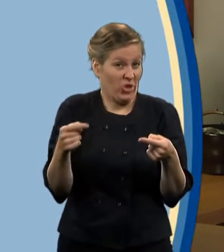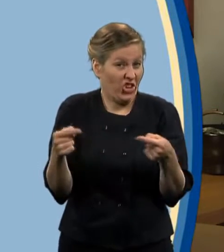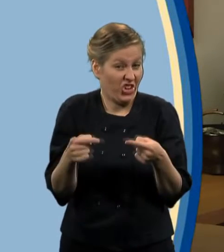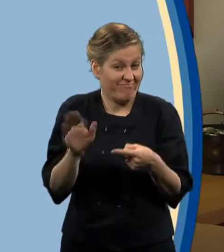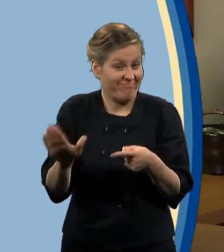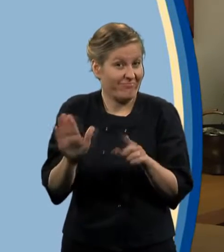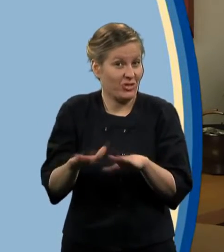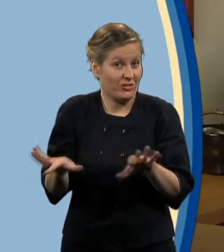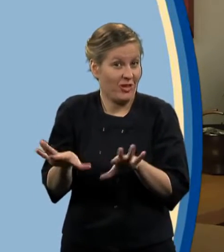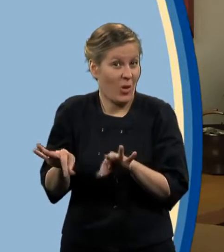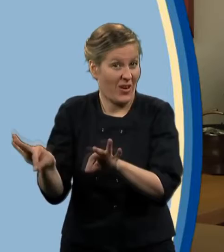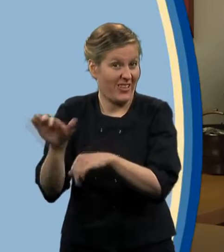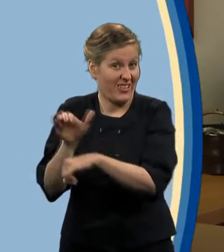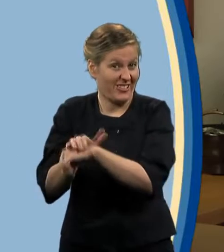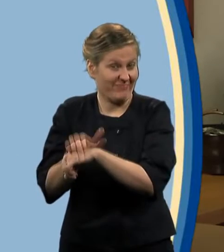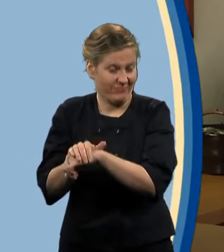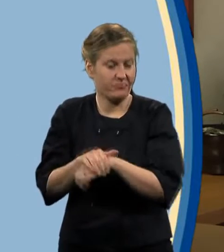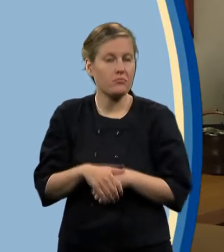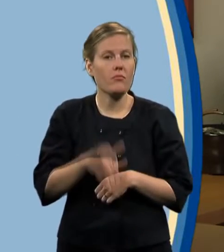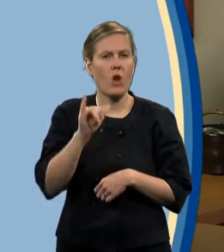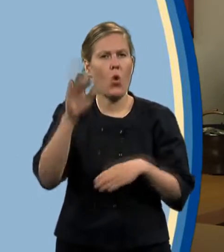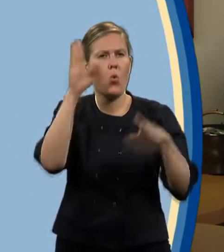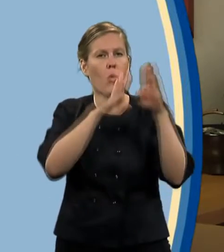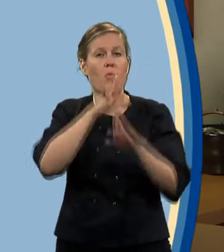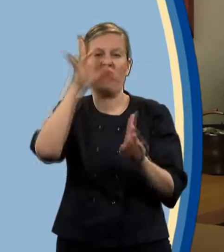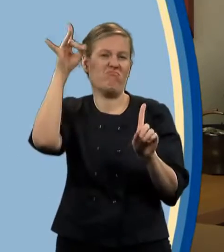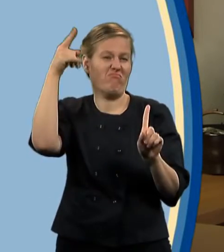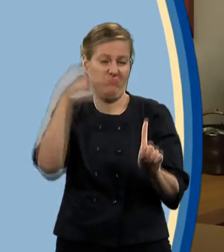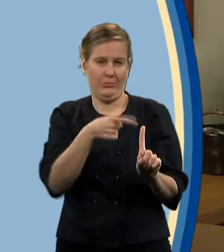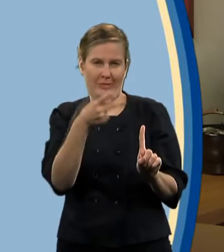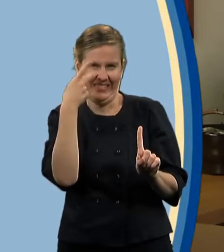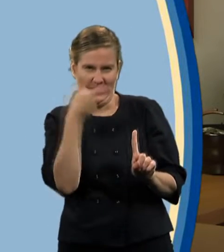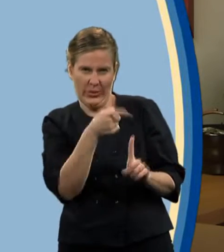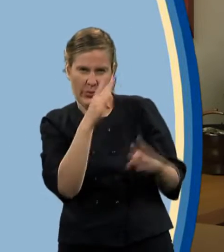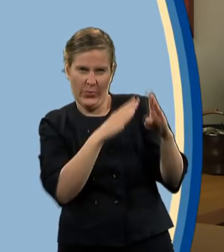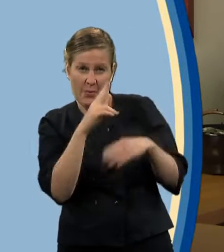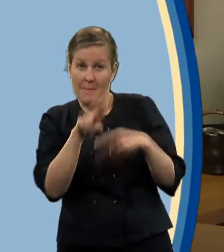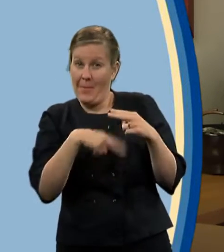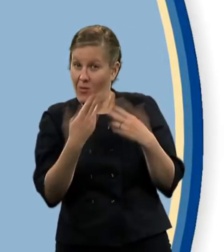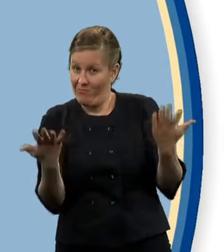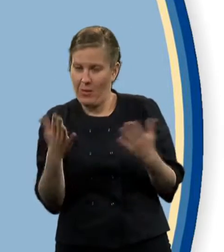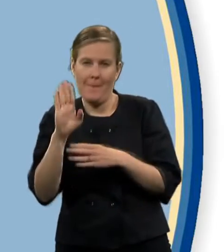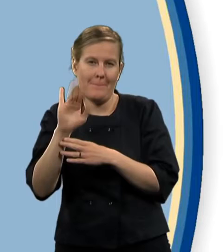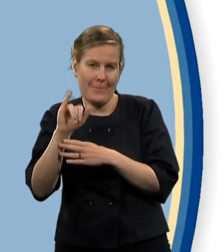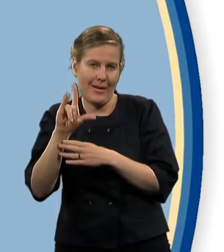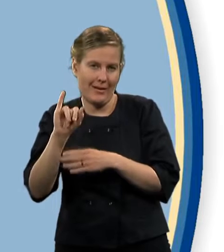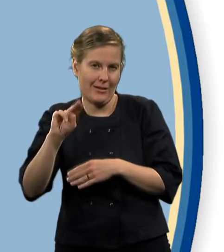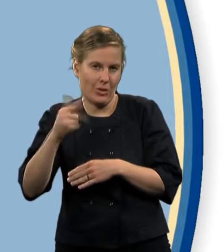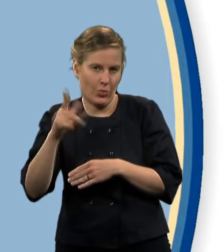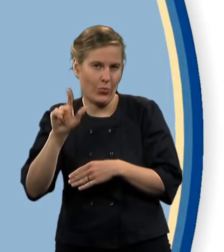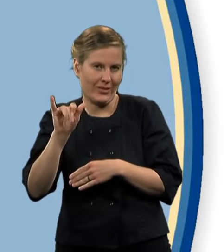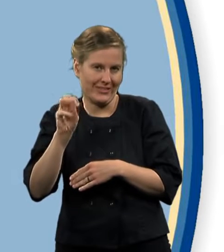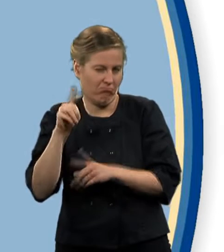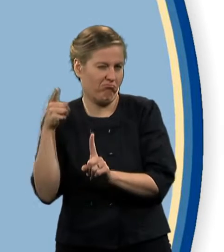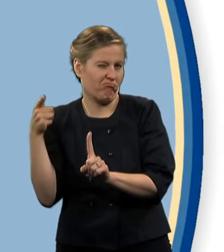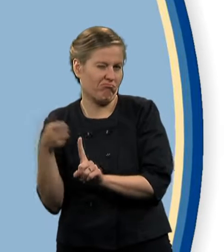children early exposure to sign language will somehow hurt the child's acquisition of English. At the core of this, you